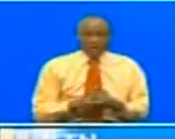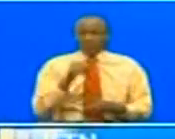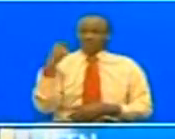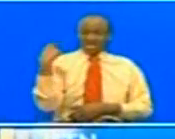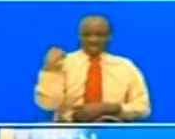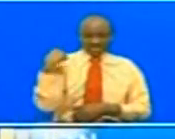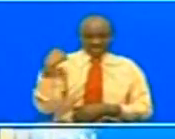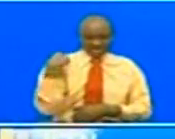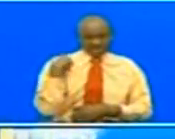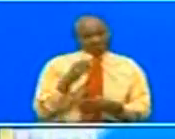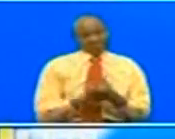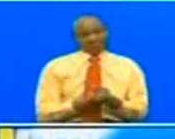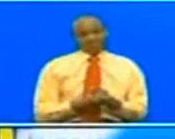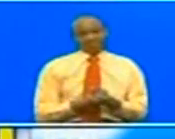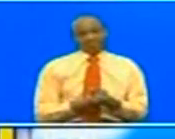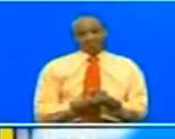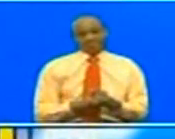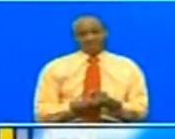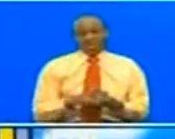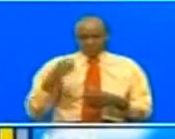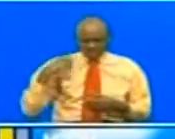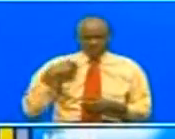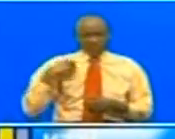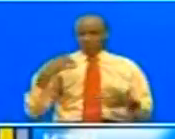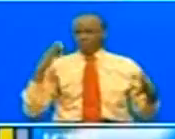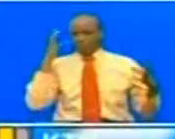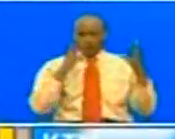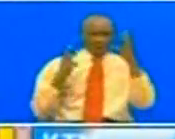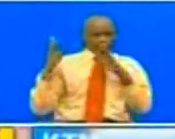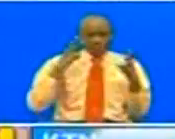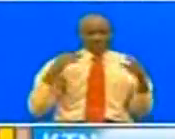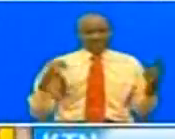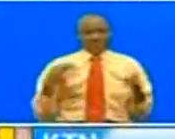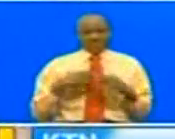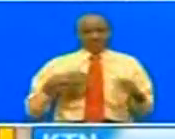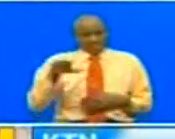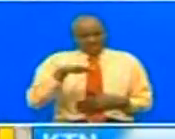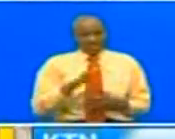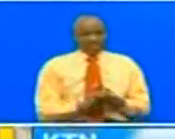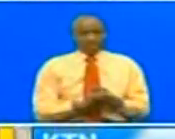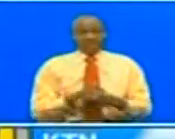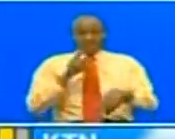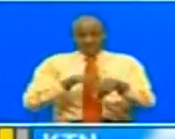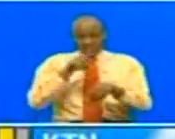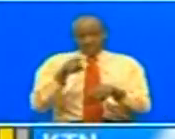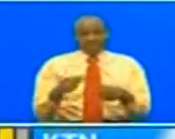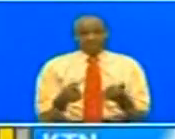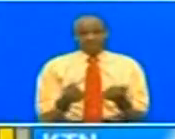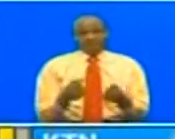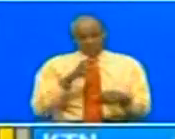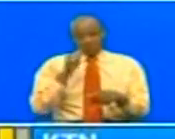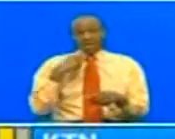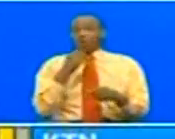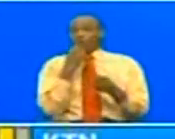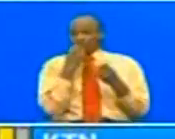the residents were, it was in some tension. Up until now, following the last response from the